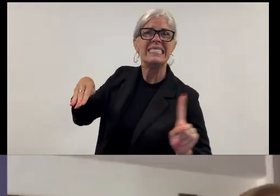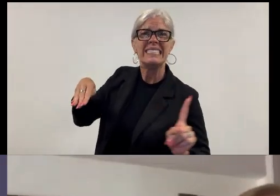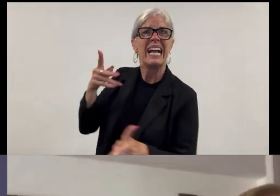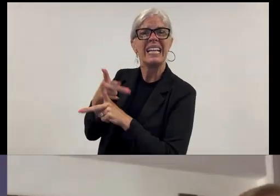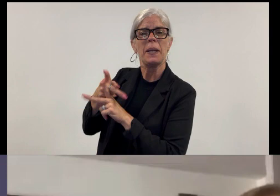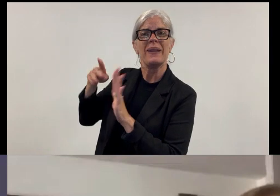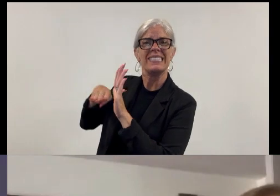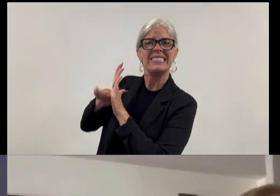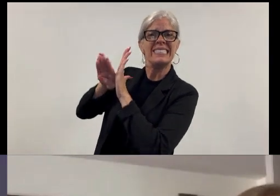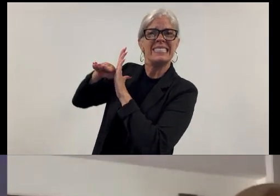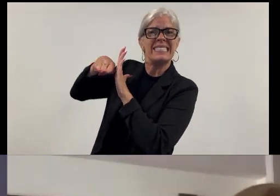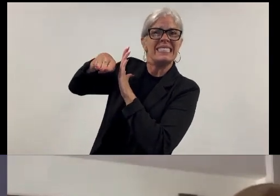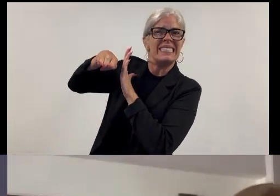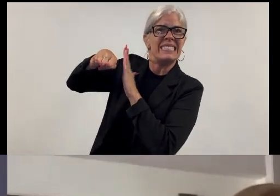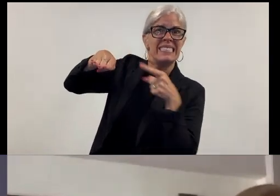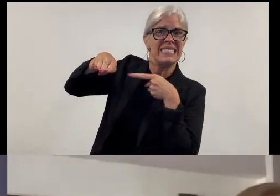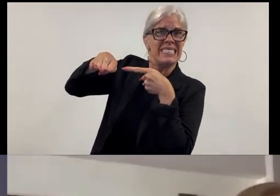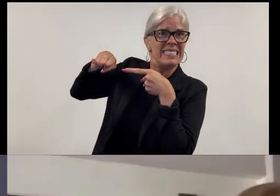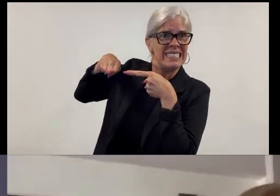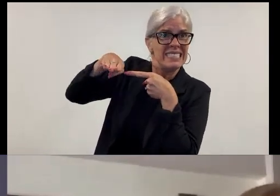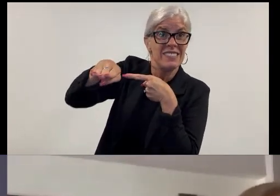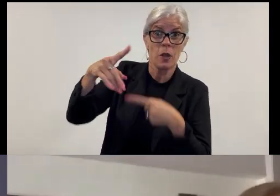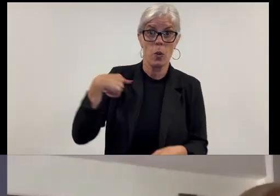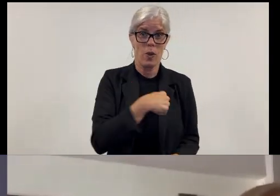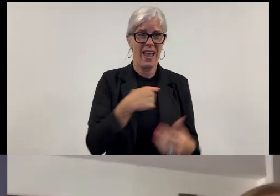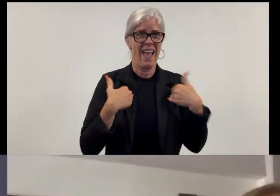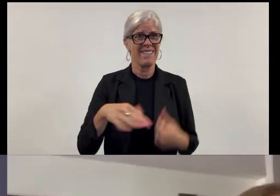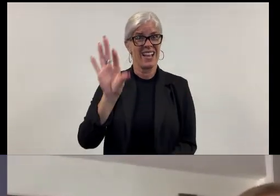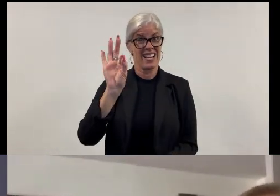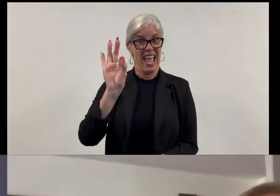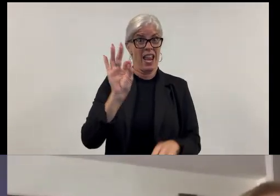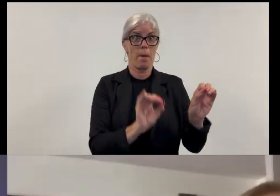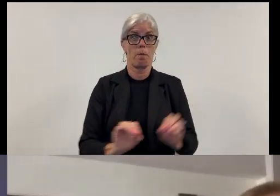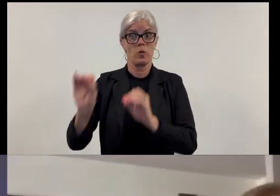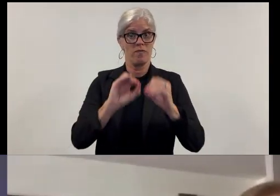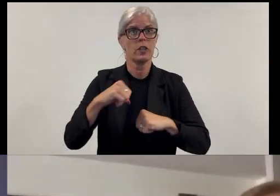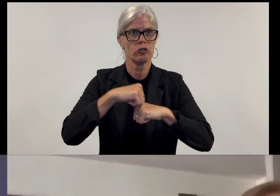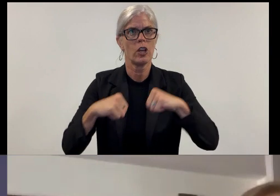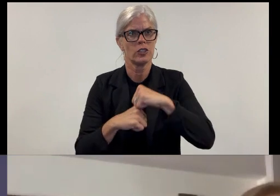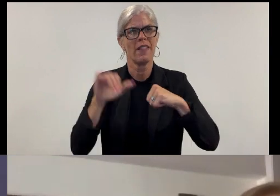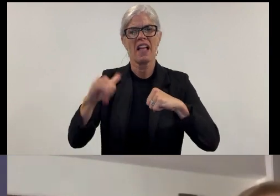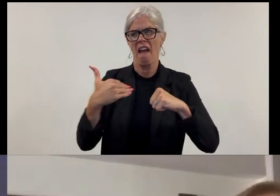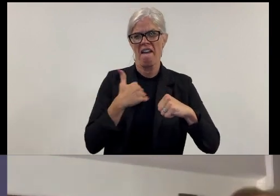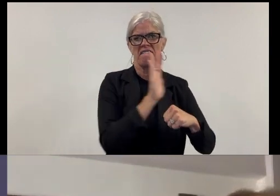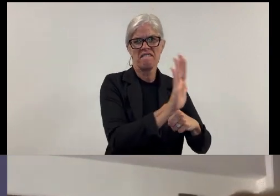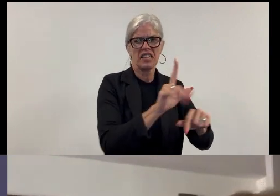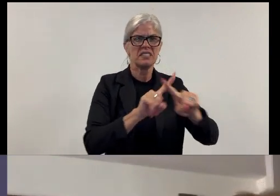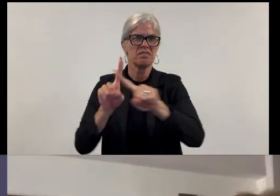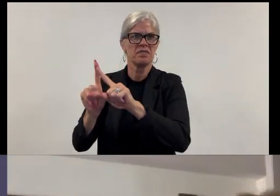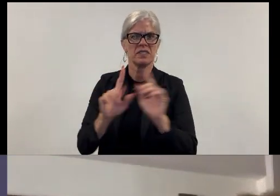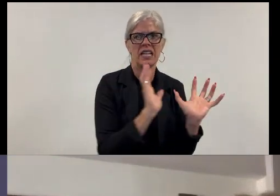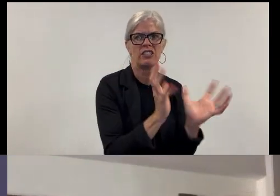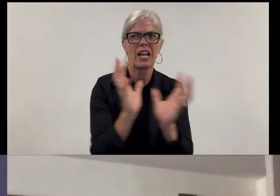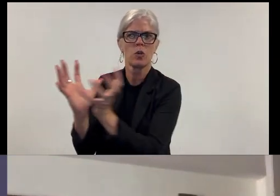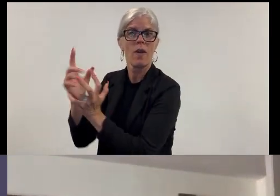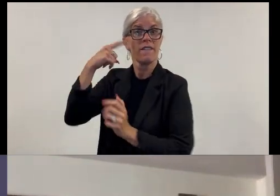regulator. So activity upregulates all of those. We have about 9